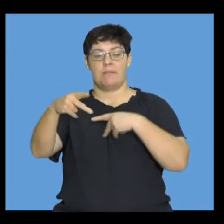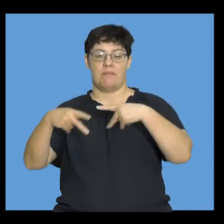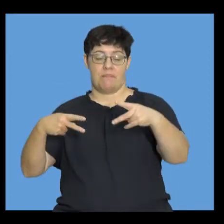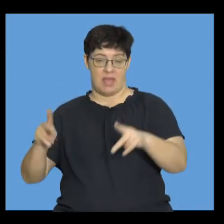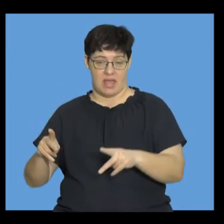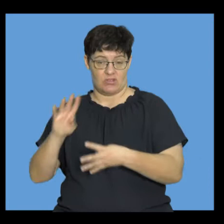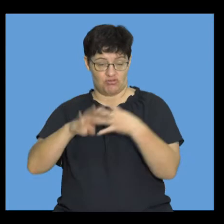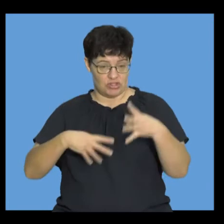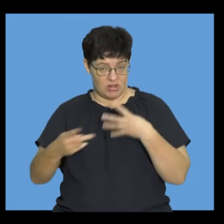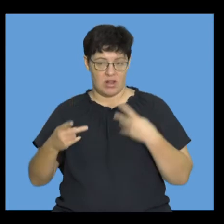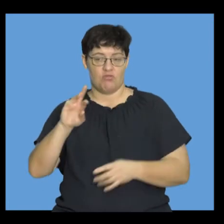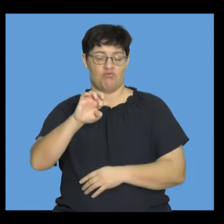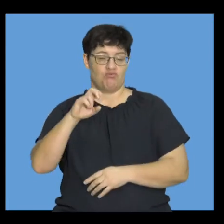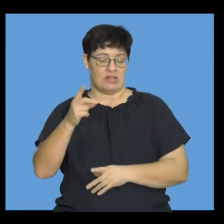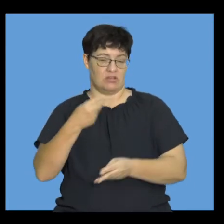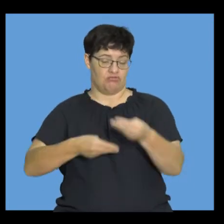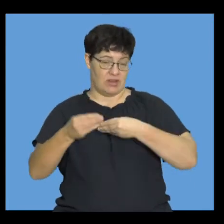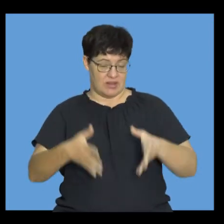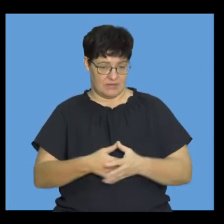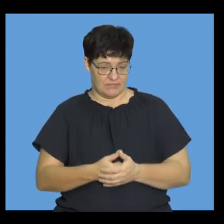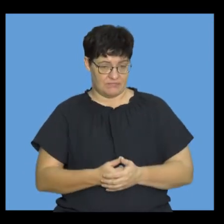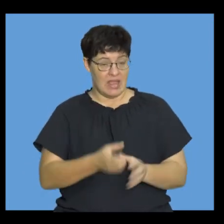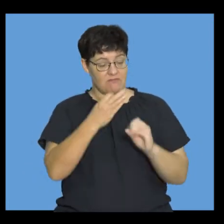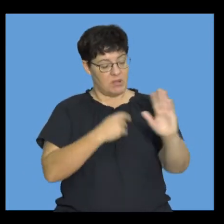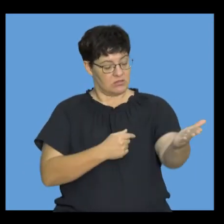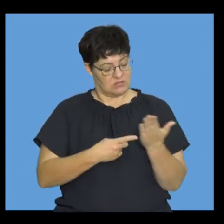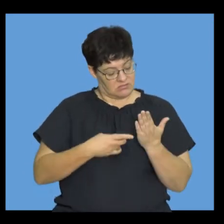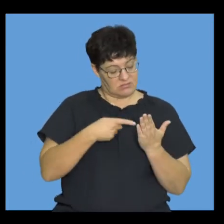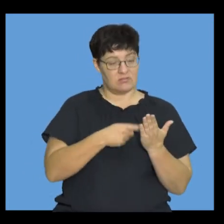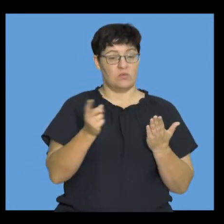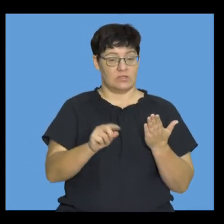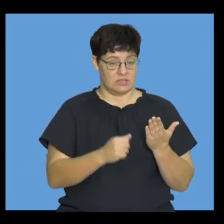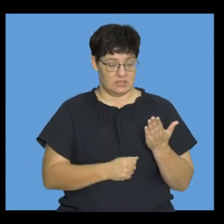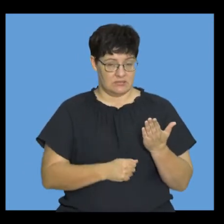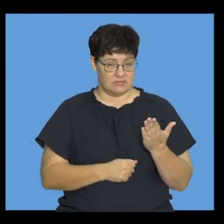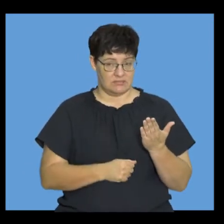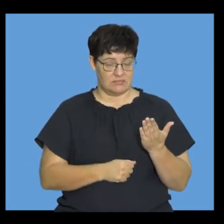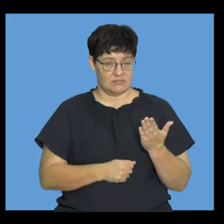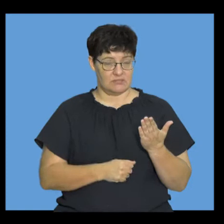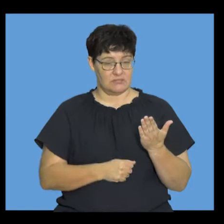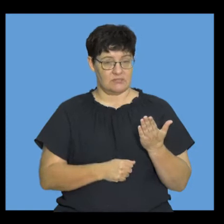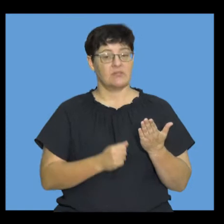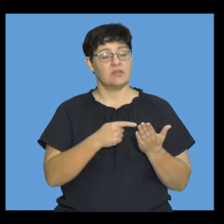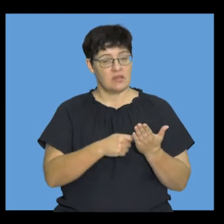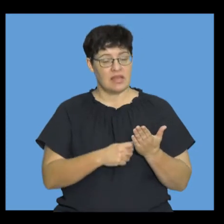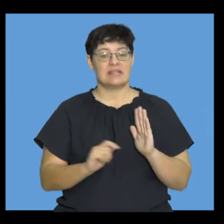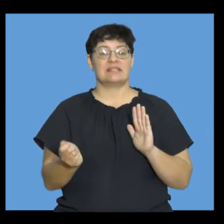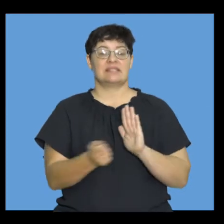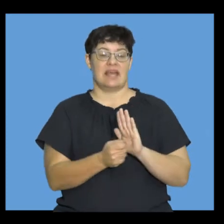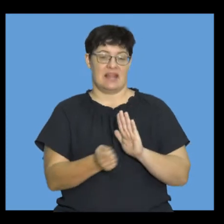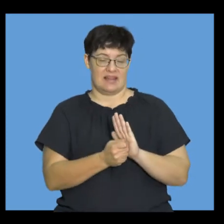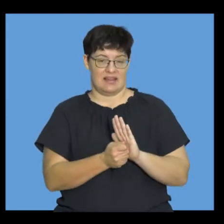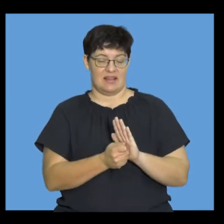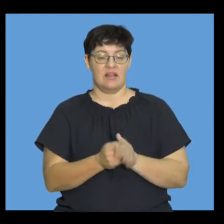traders. And what information do we have? Remember I said, in this case here, we are given the sales